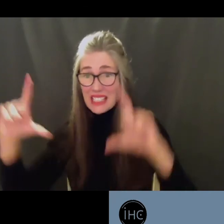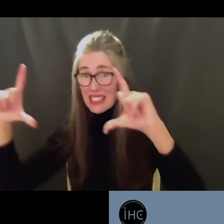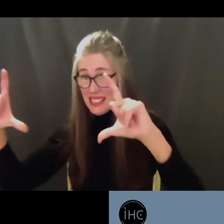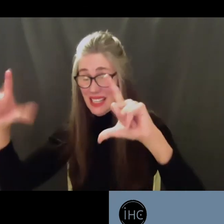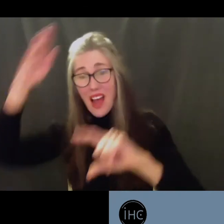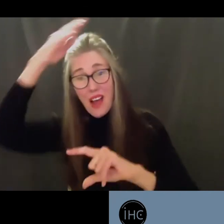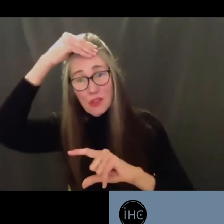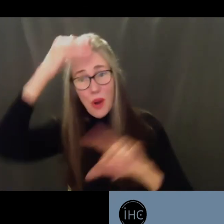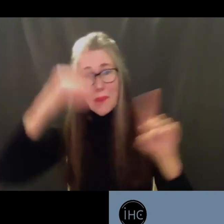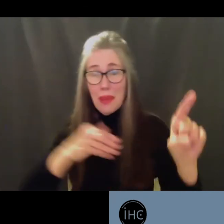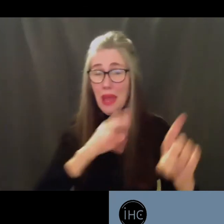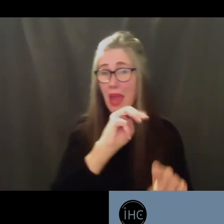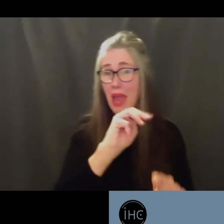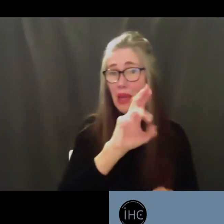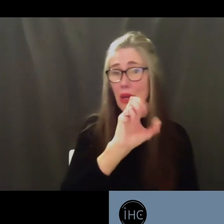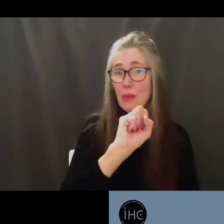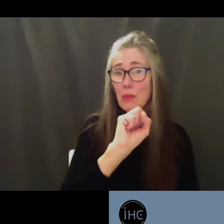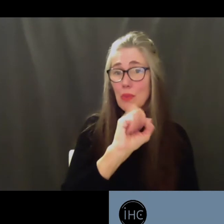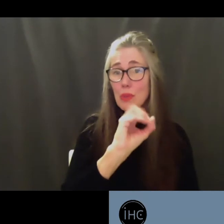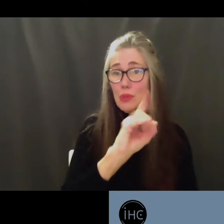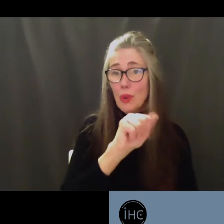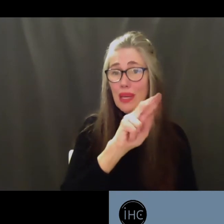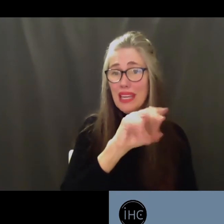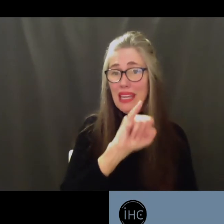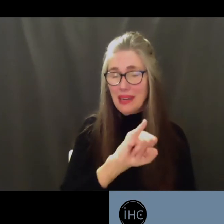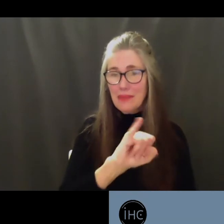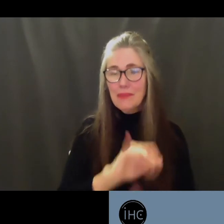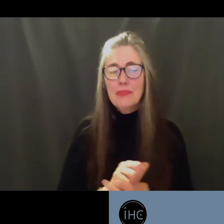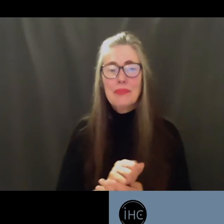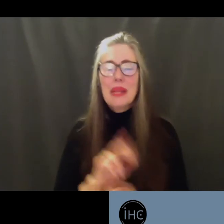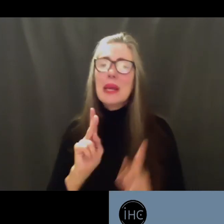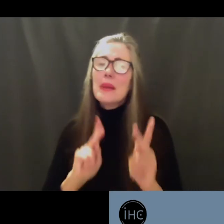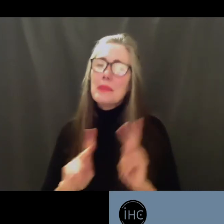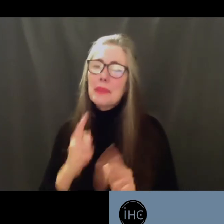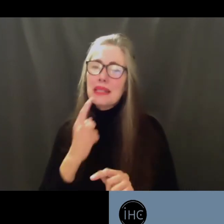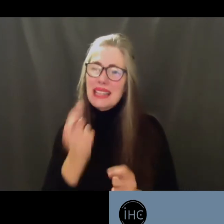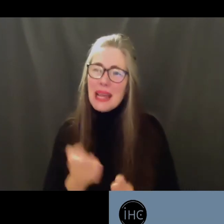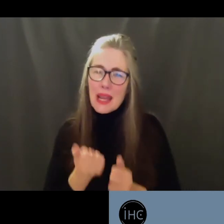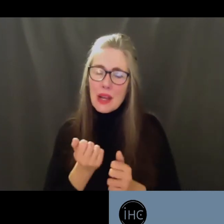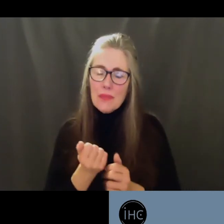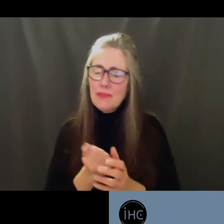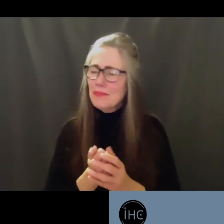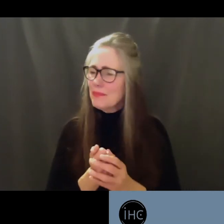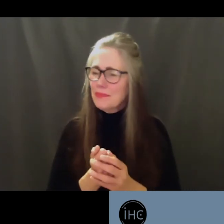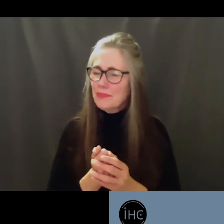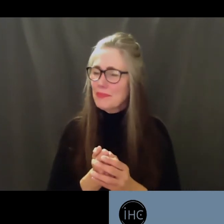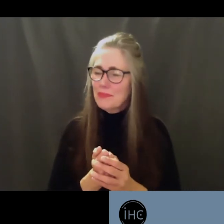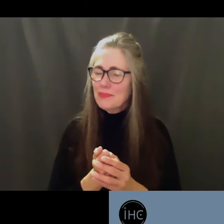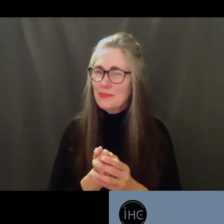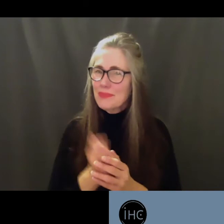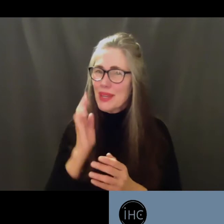tactics because for two reasons. One is that people immediately say, well, you